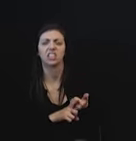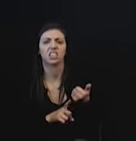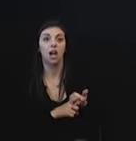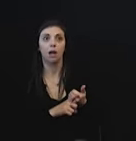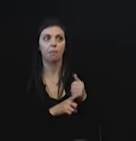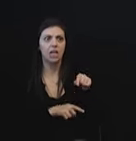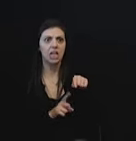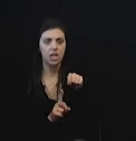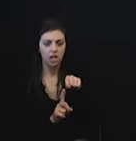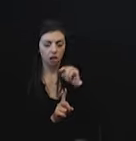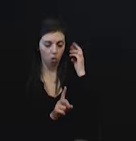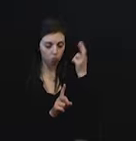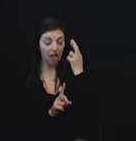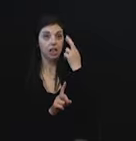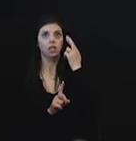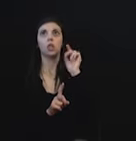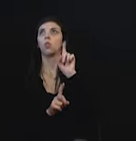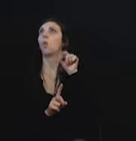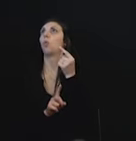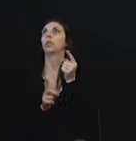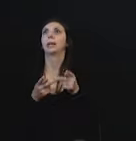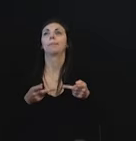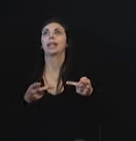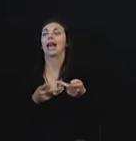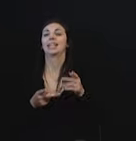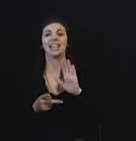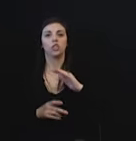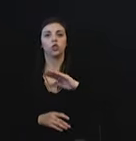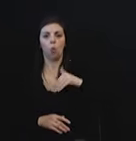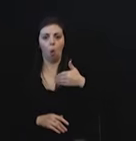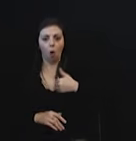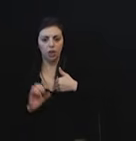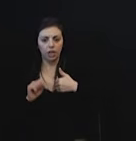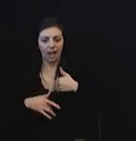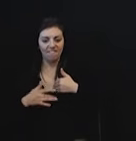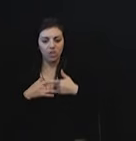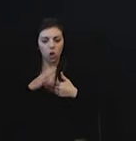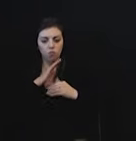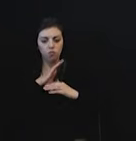place that his soul could find rest and peace.